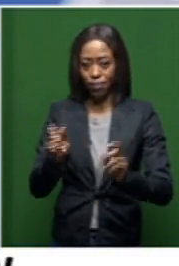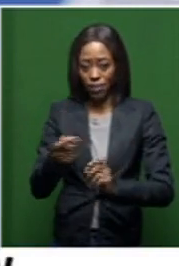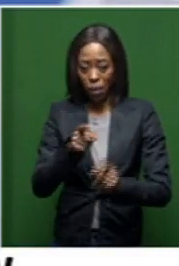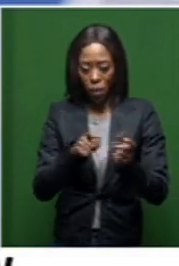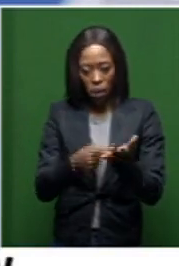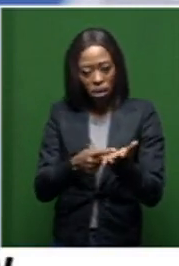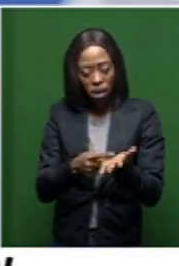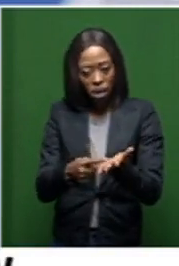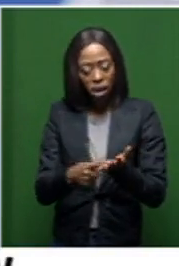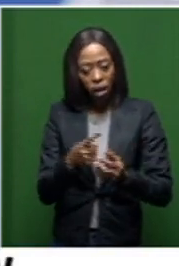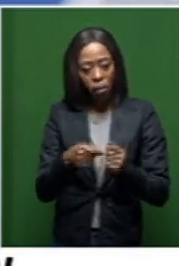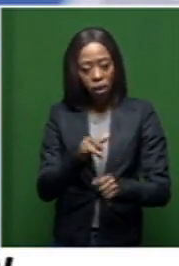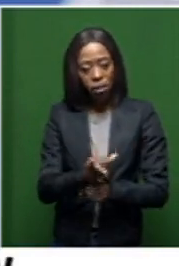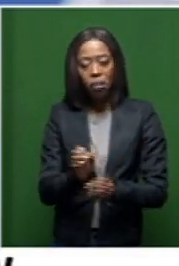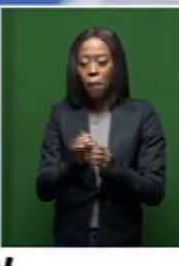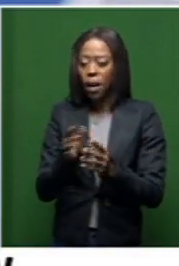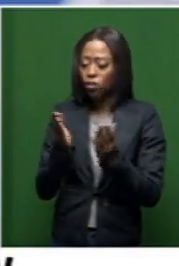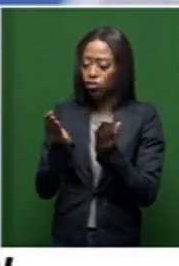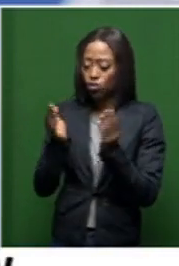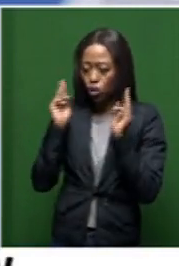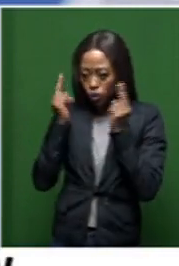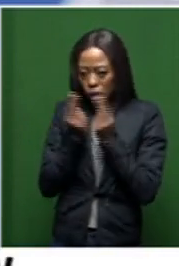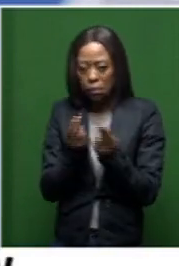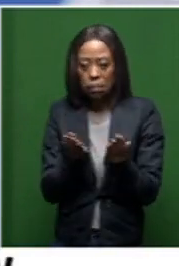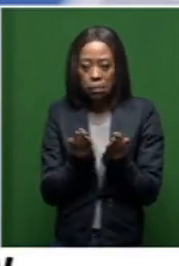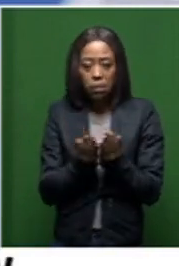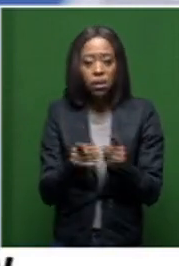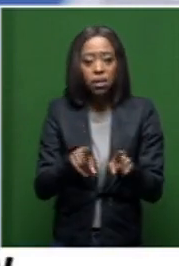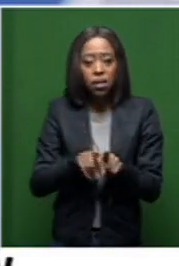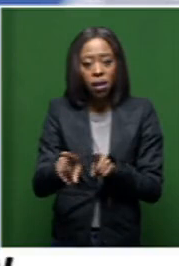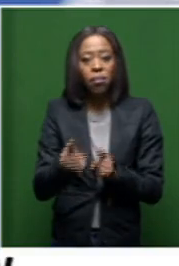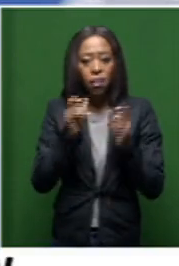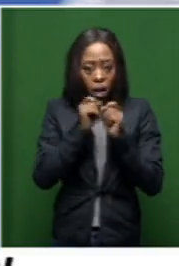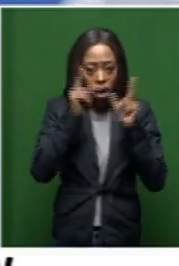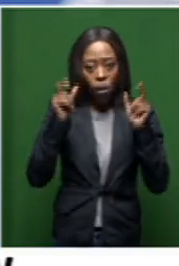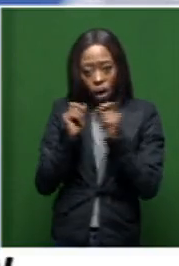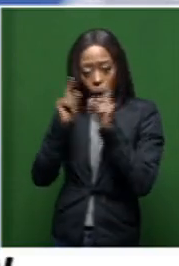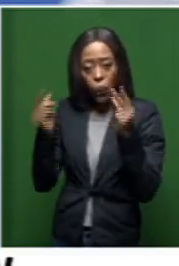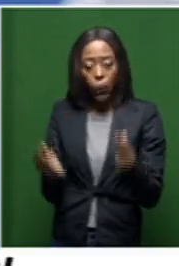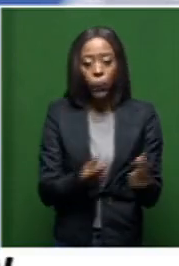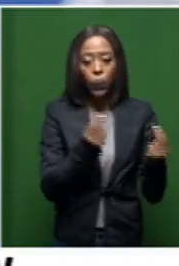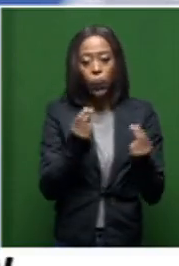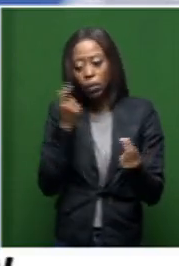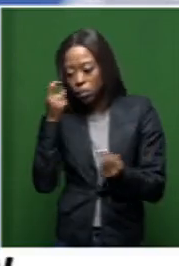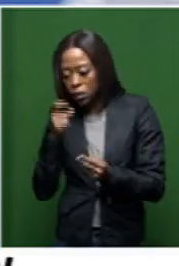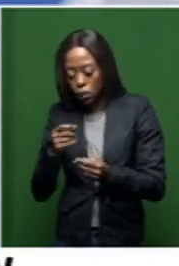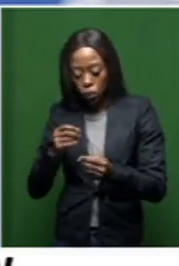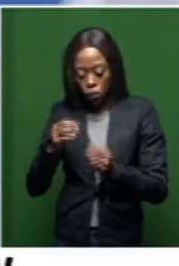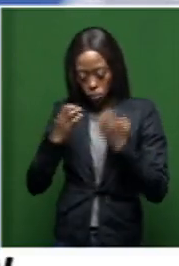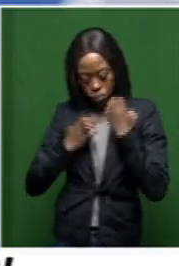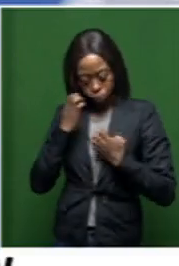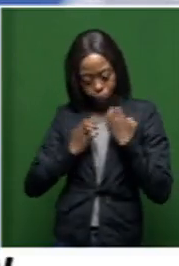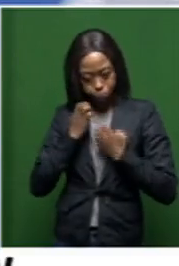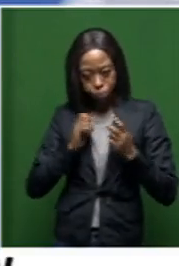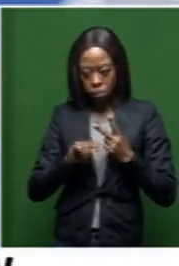lips, and the various campuses and schools are also creating a lot of awareness in terms of regular checkups,